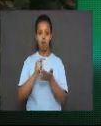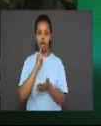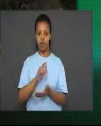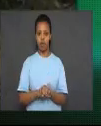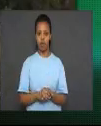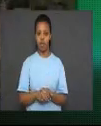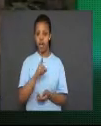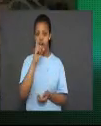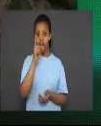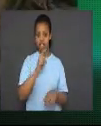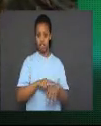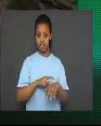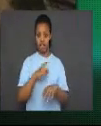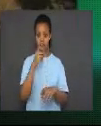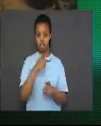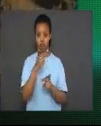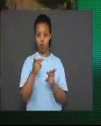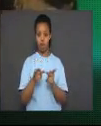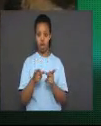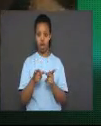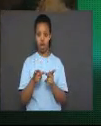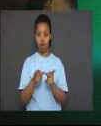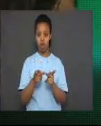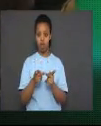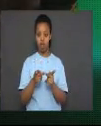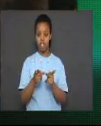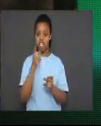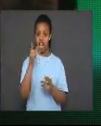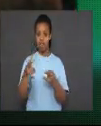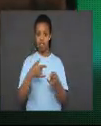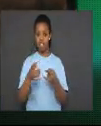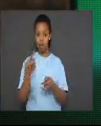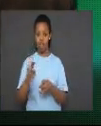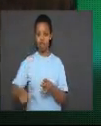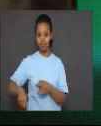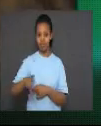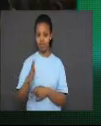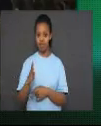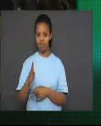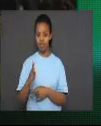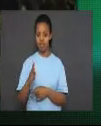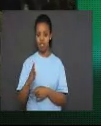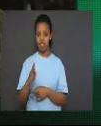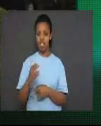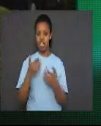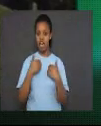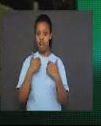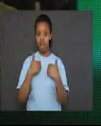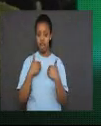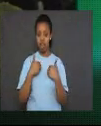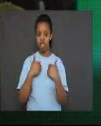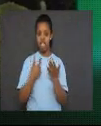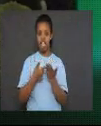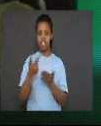Once an area has an abundant plant population, herbivores that feed on